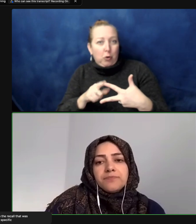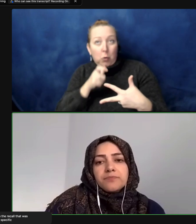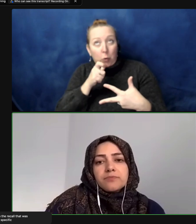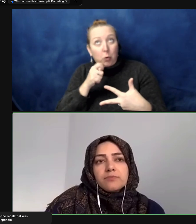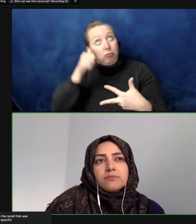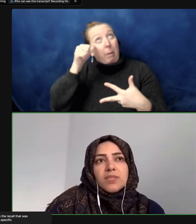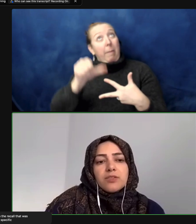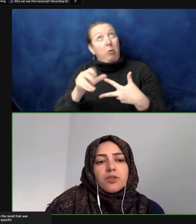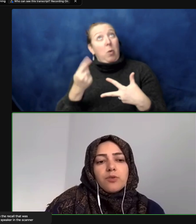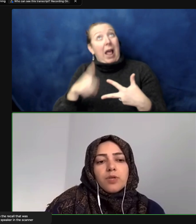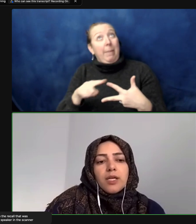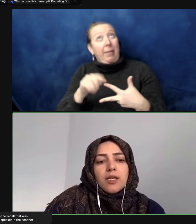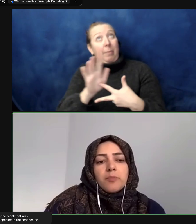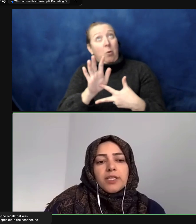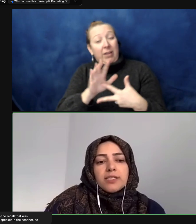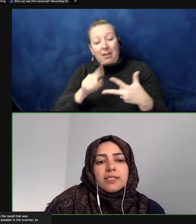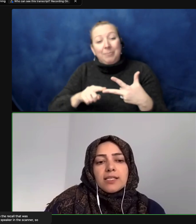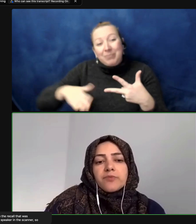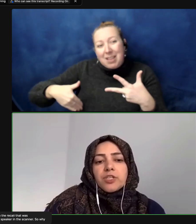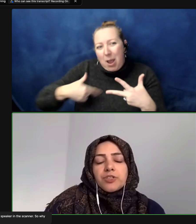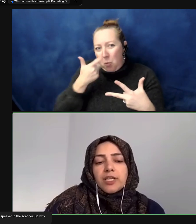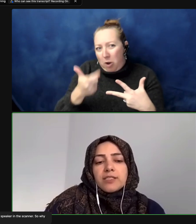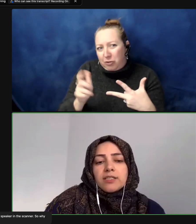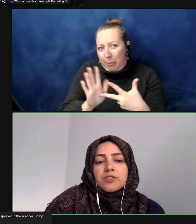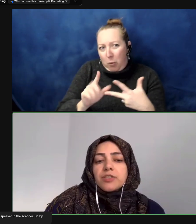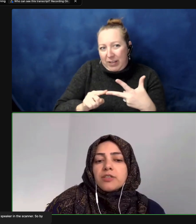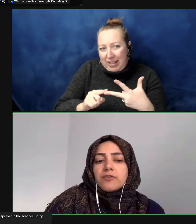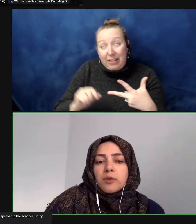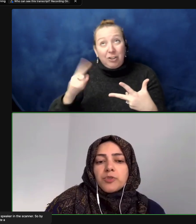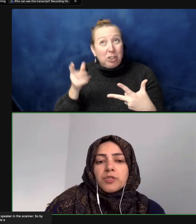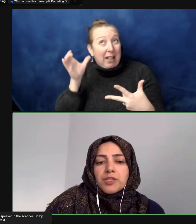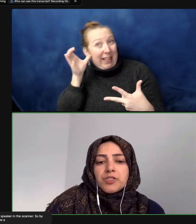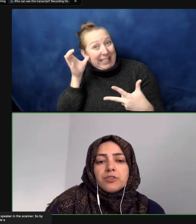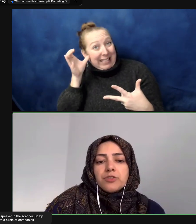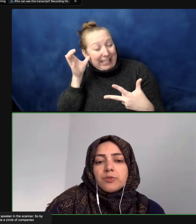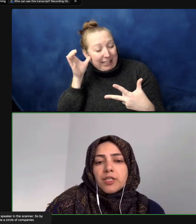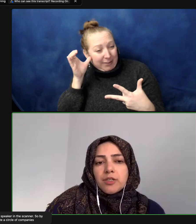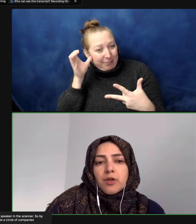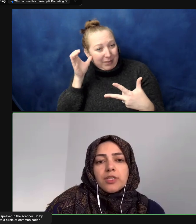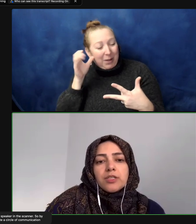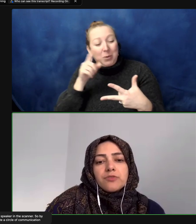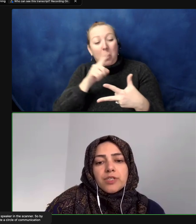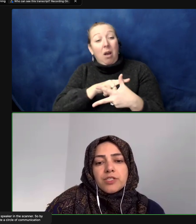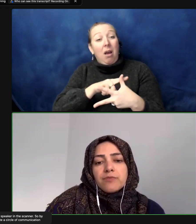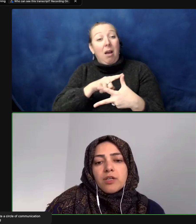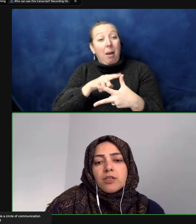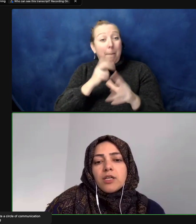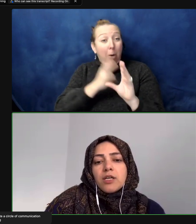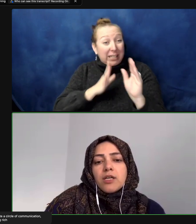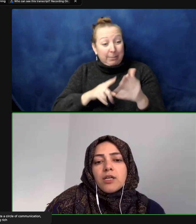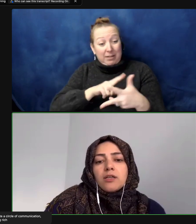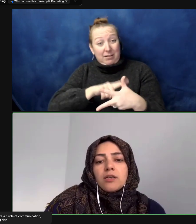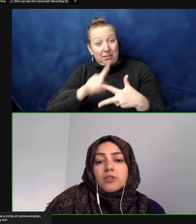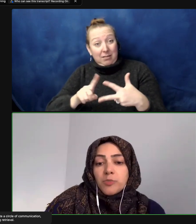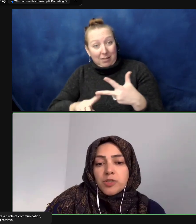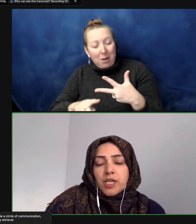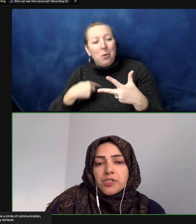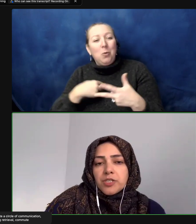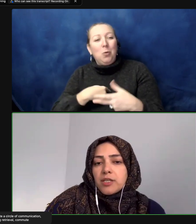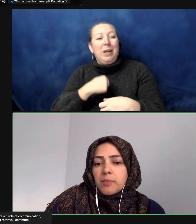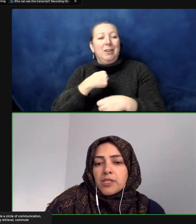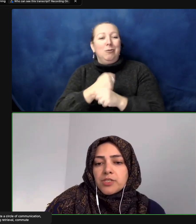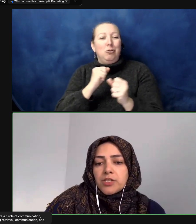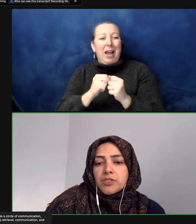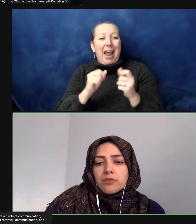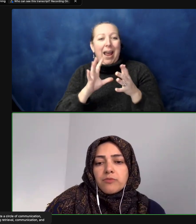scanner. So by this task, we create a circle of communication through encoding, retrieval,